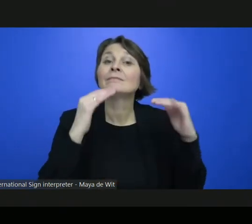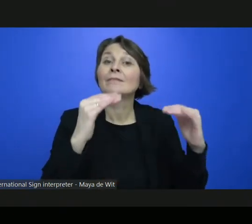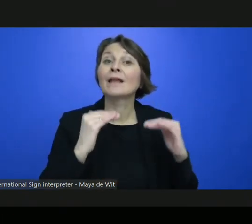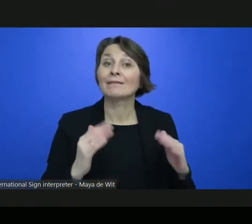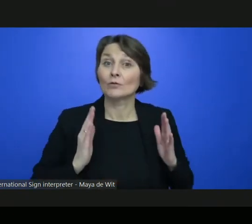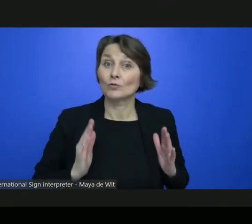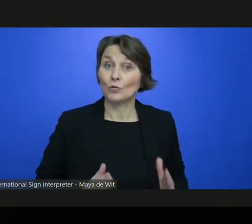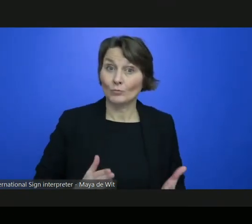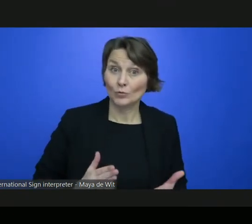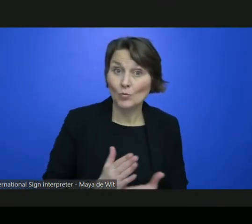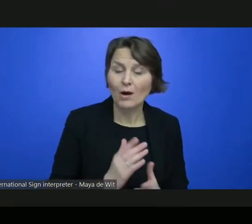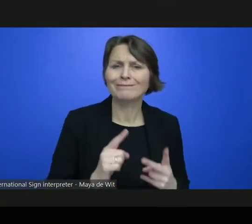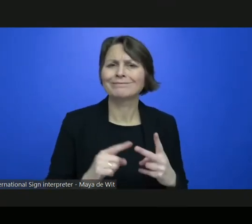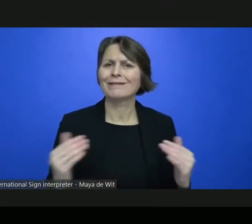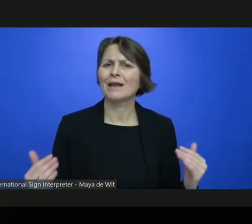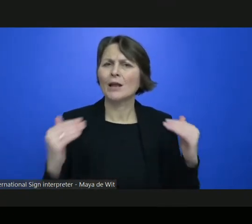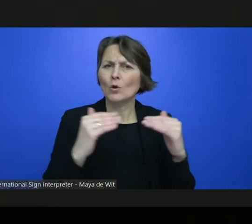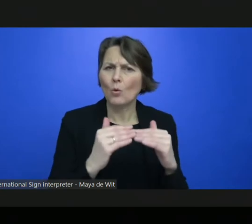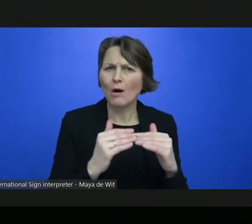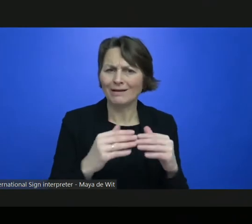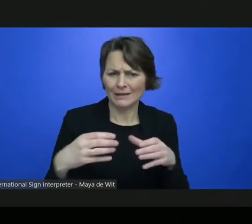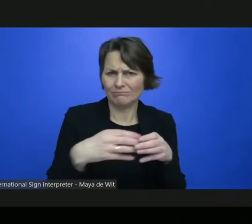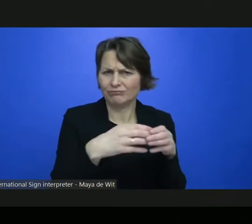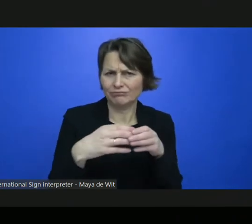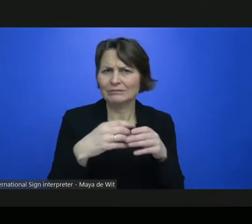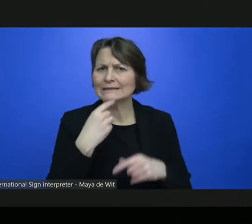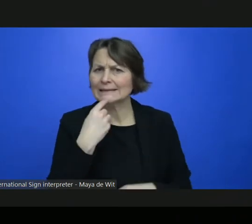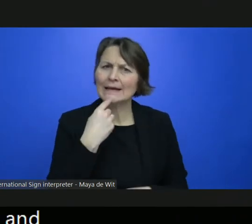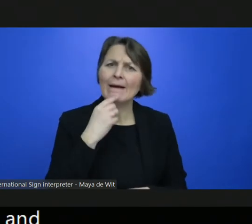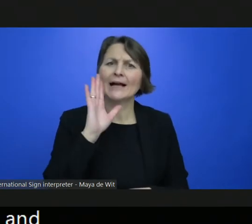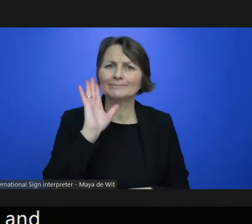consider adopting some of the principles that shape not just